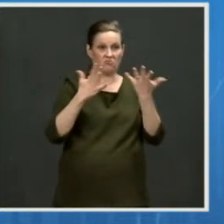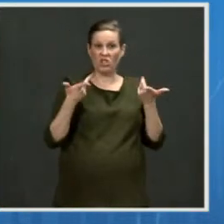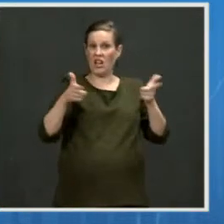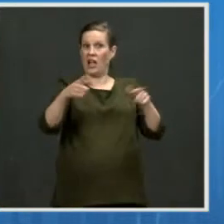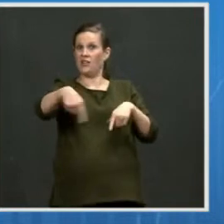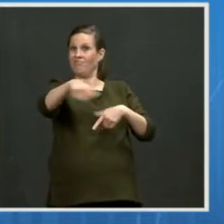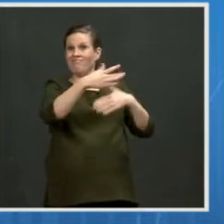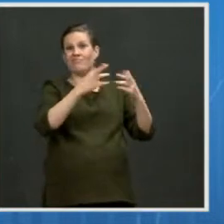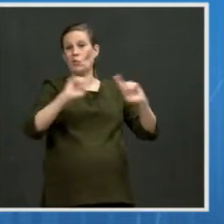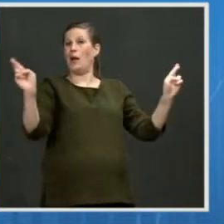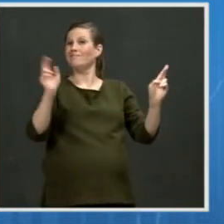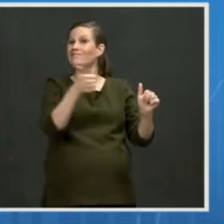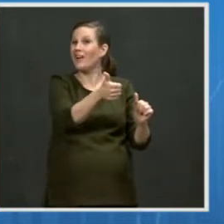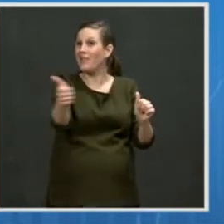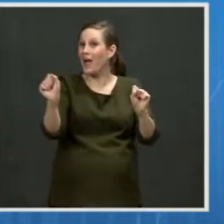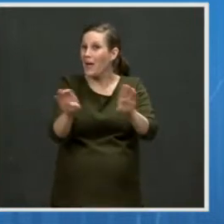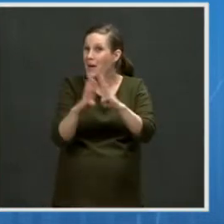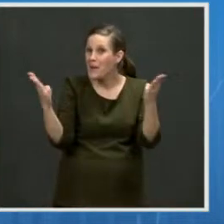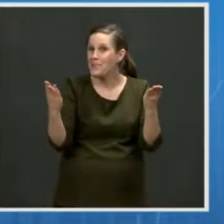Walensky said. Next question.